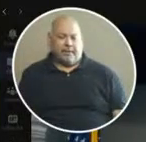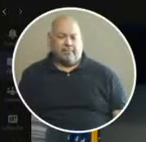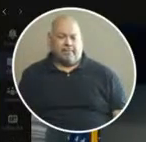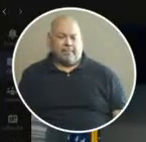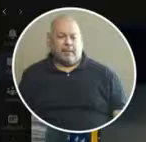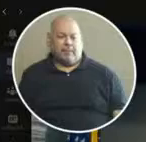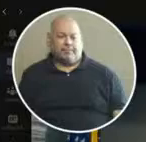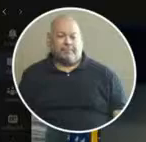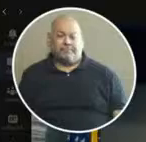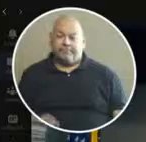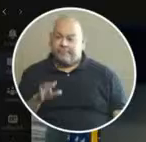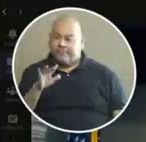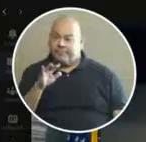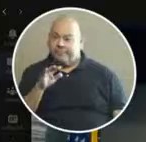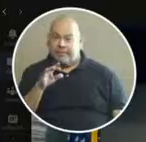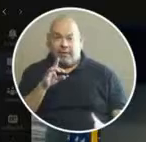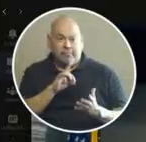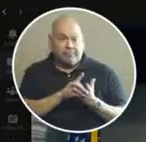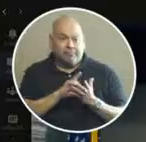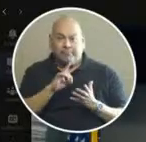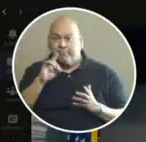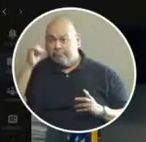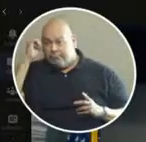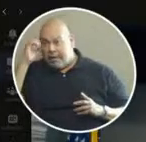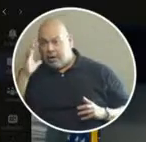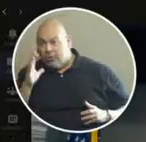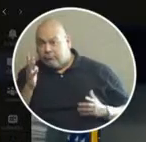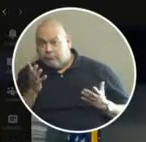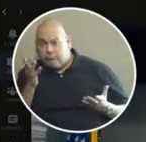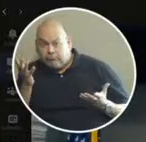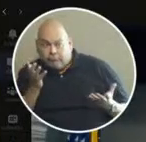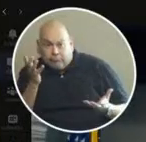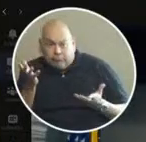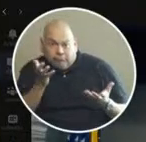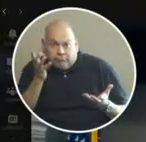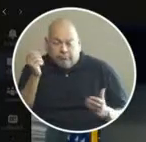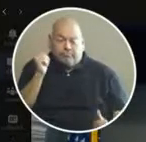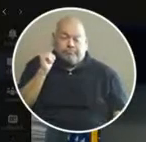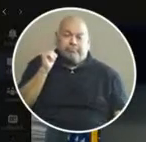And Doctor or Mayor, if you wish to.